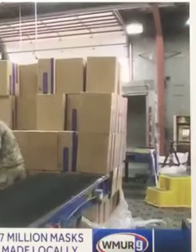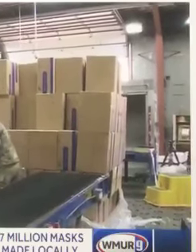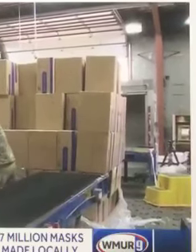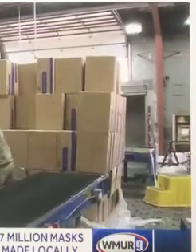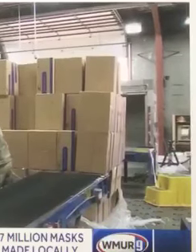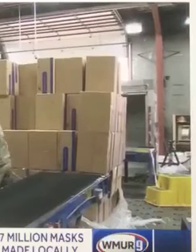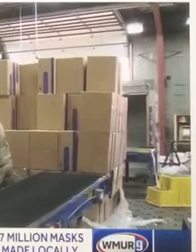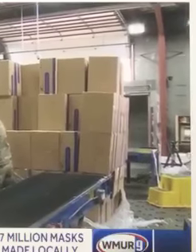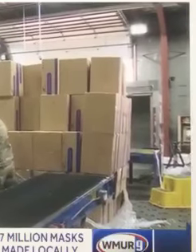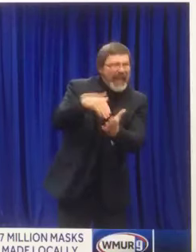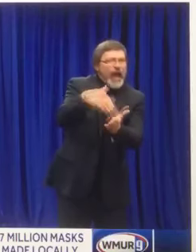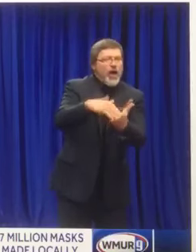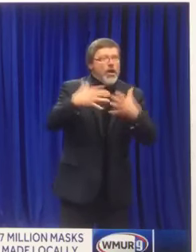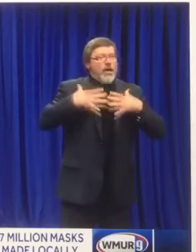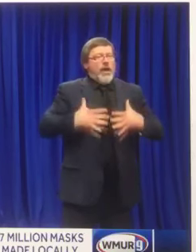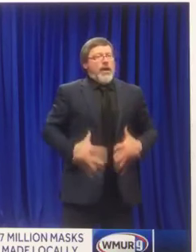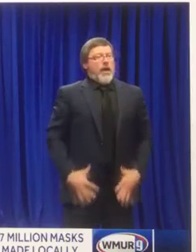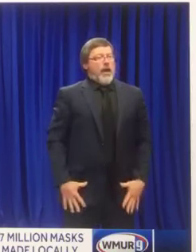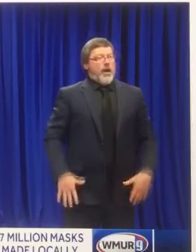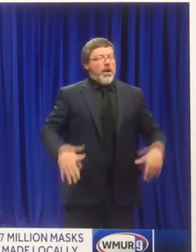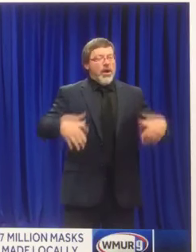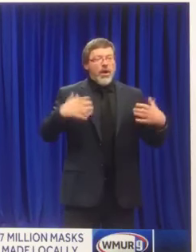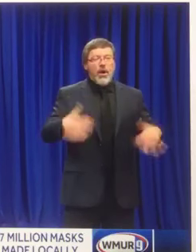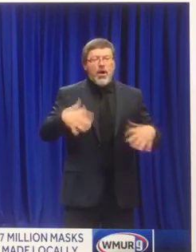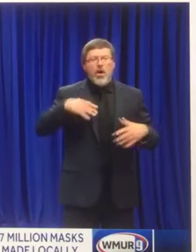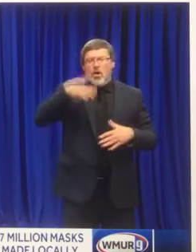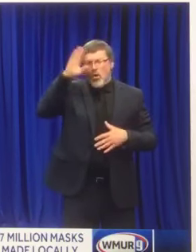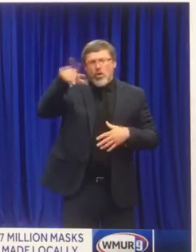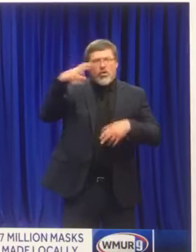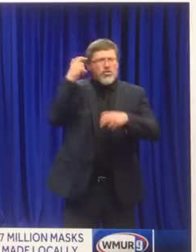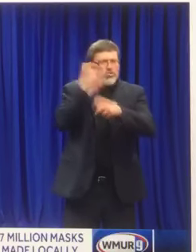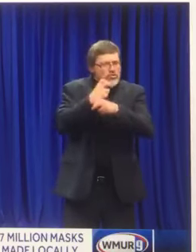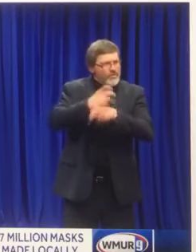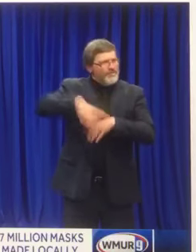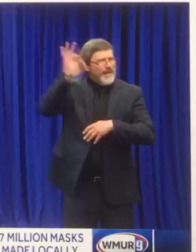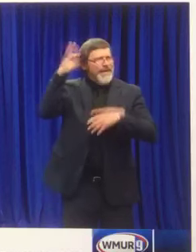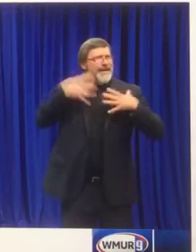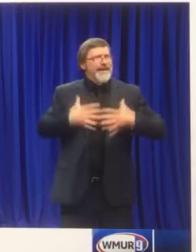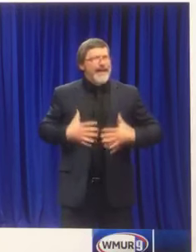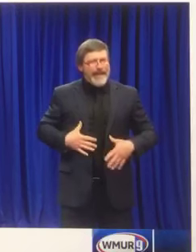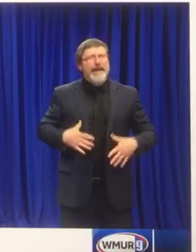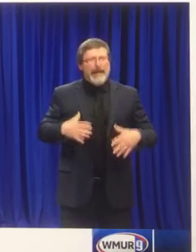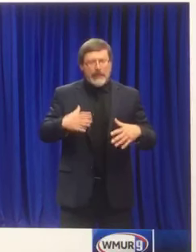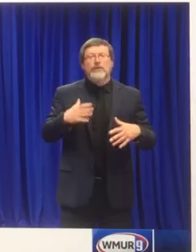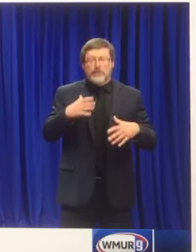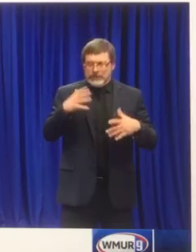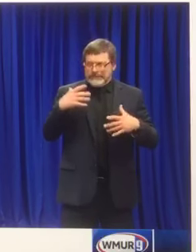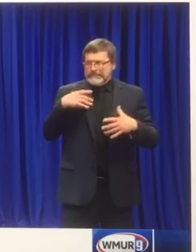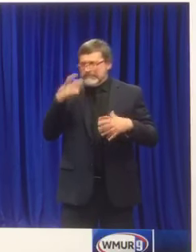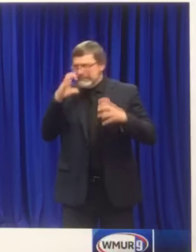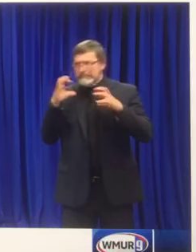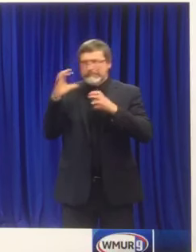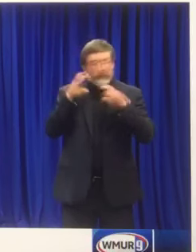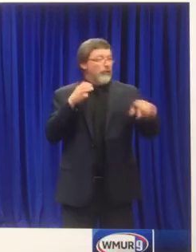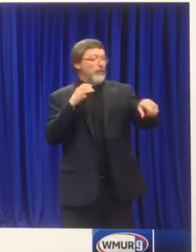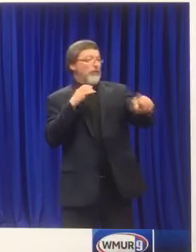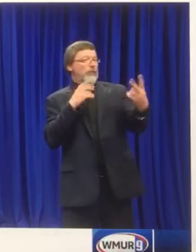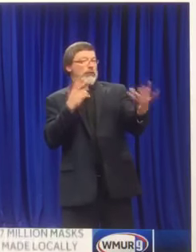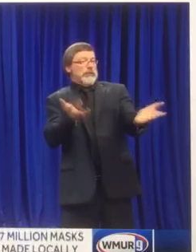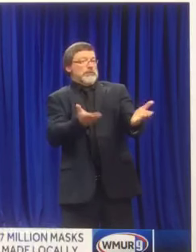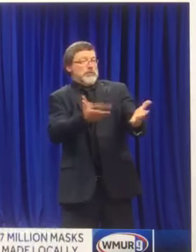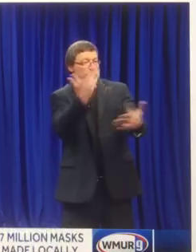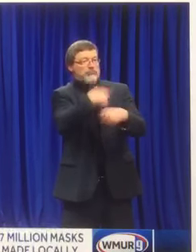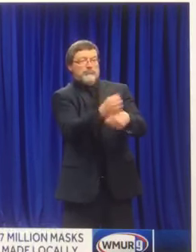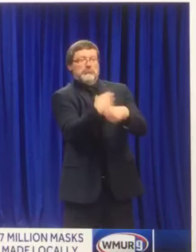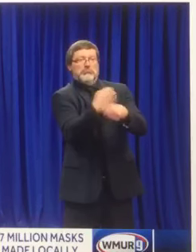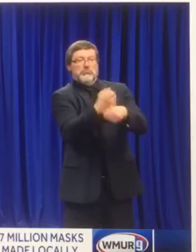LLC in Unity. Securing gowns continues to be not just for New Hampshire, but for governors all across the country. We hear it's